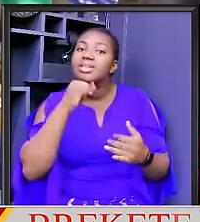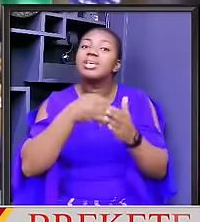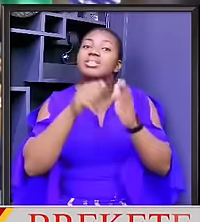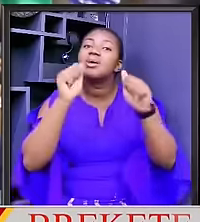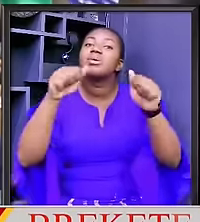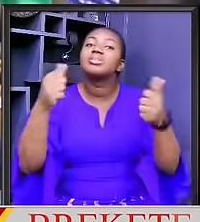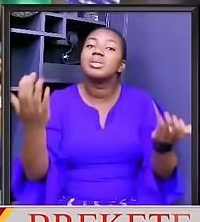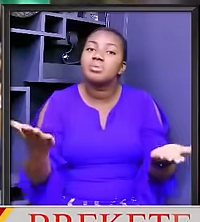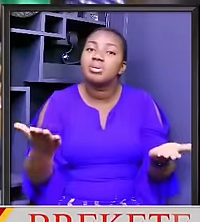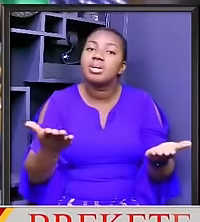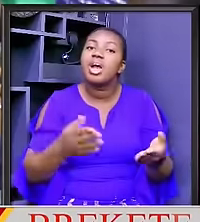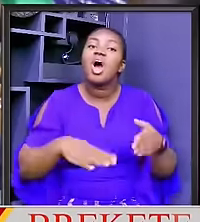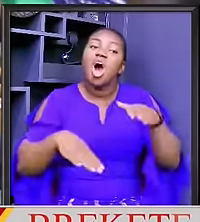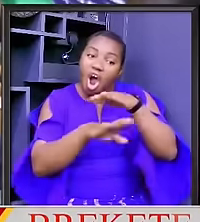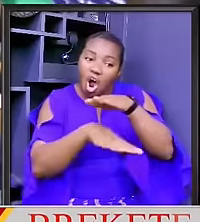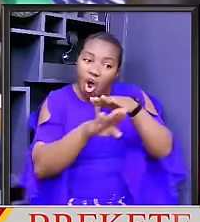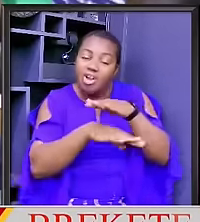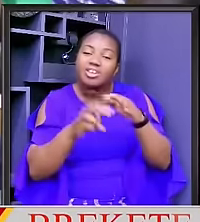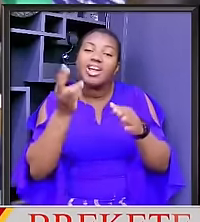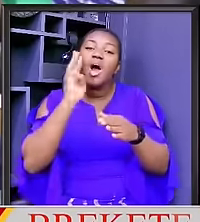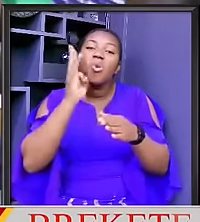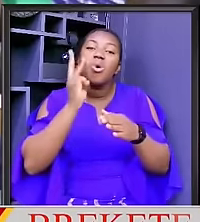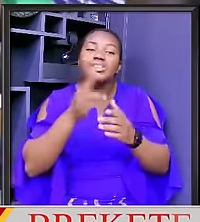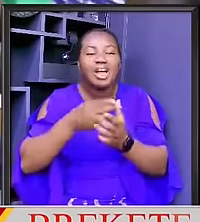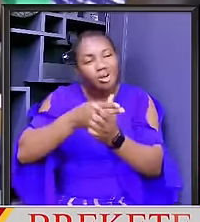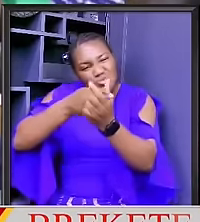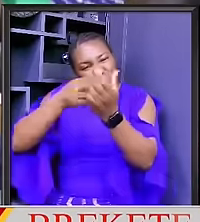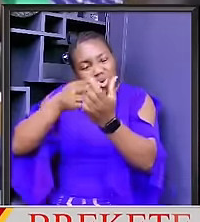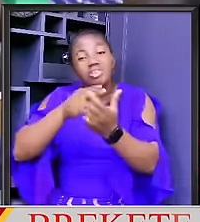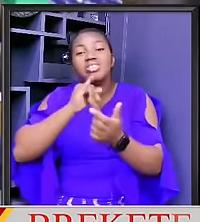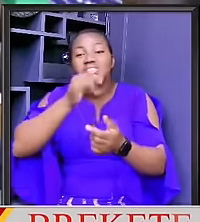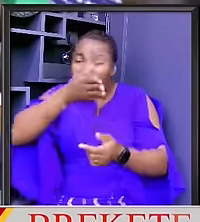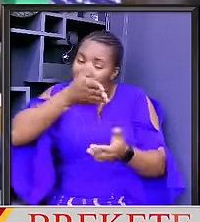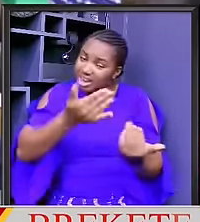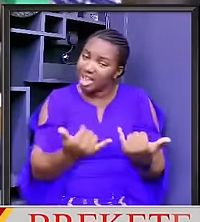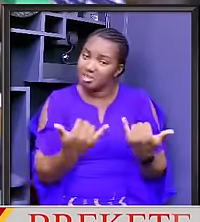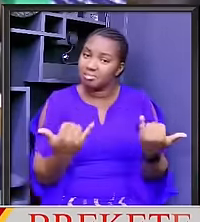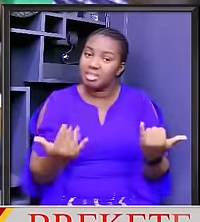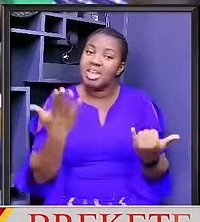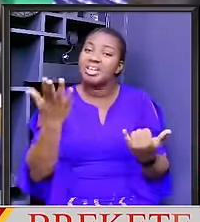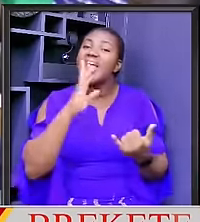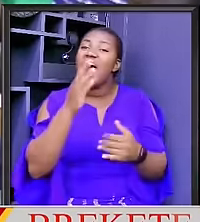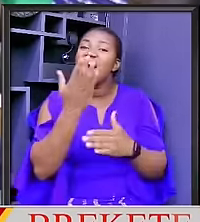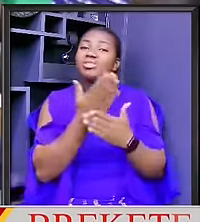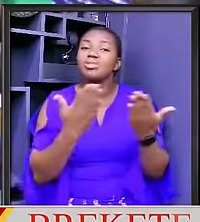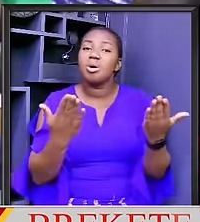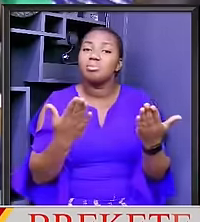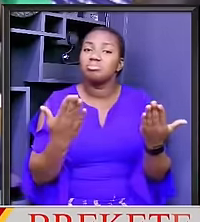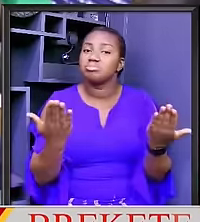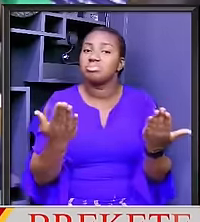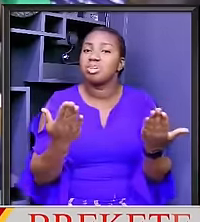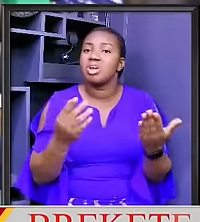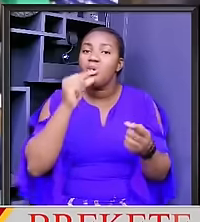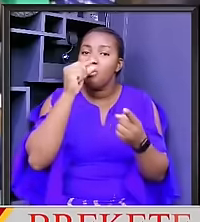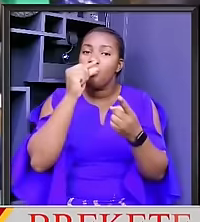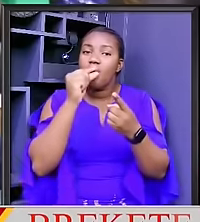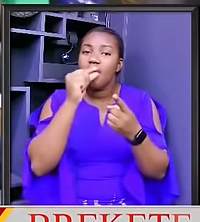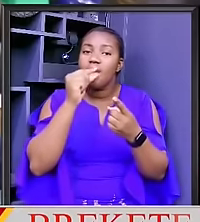Underwater gun no day now. They supposed to remix and throw away them. You get some kind of proverbs where no day.